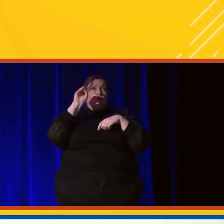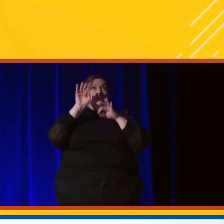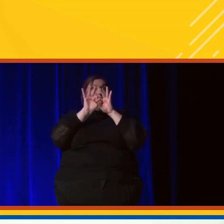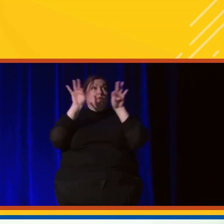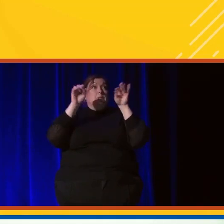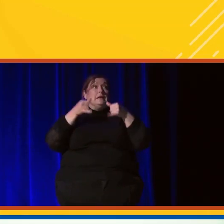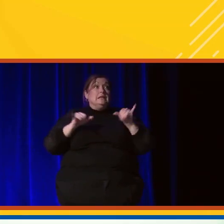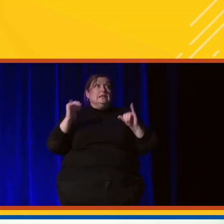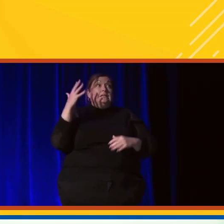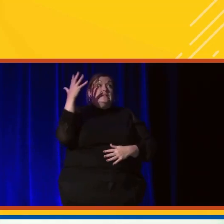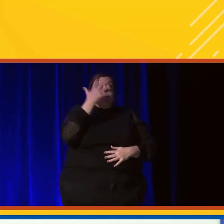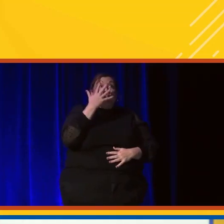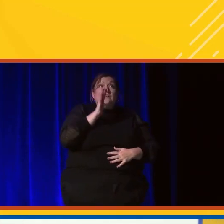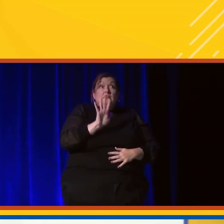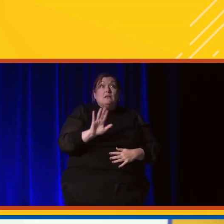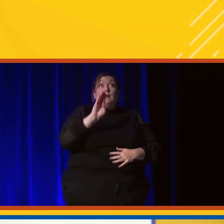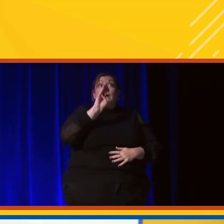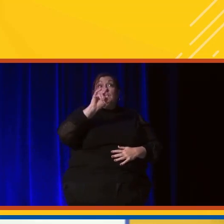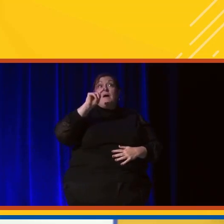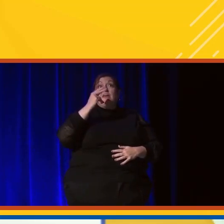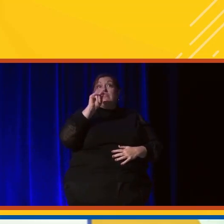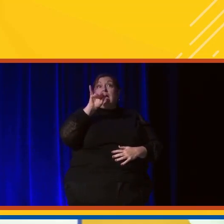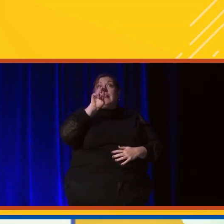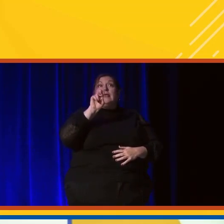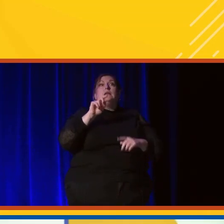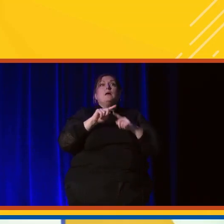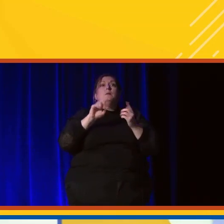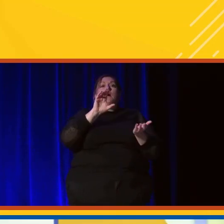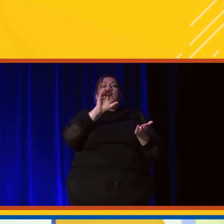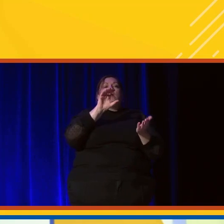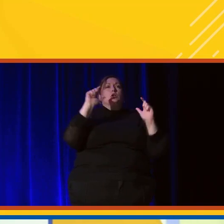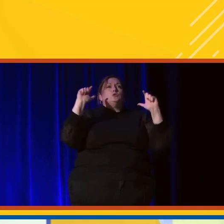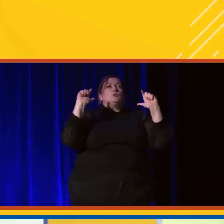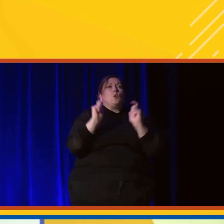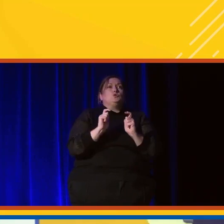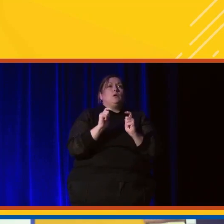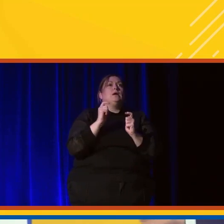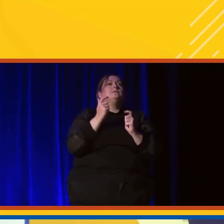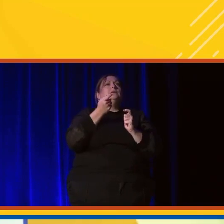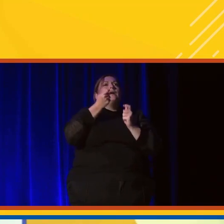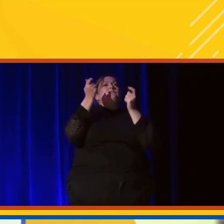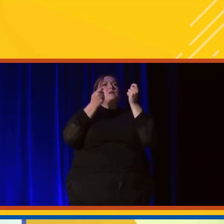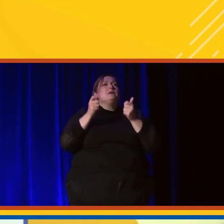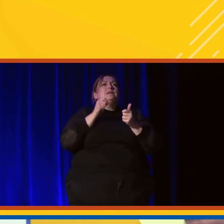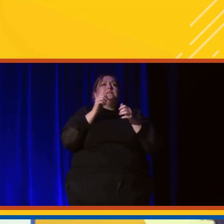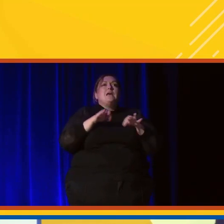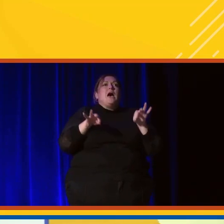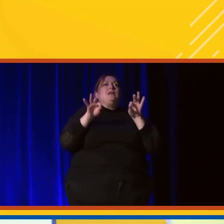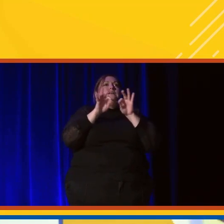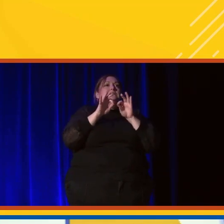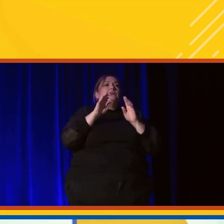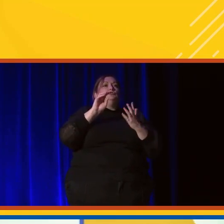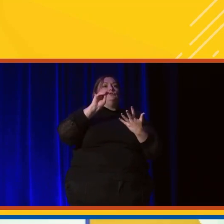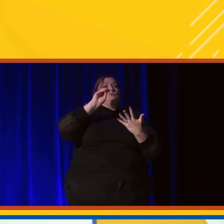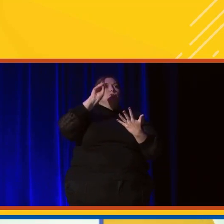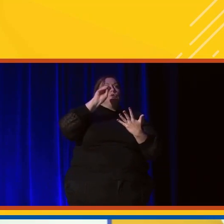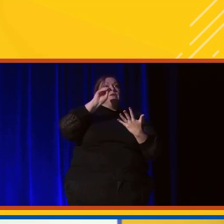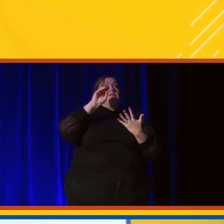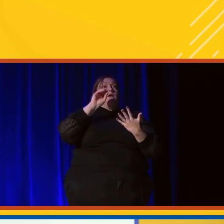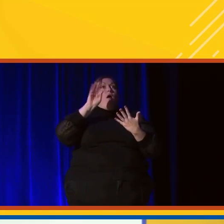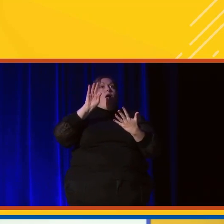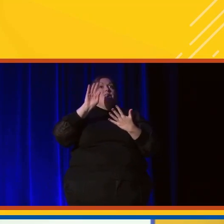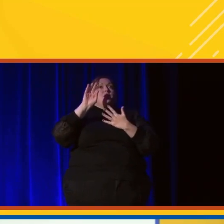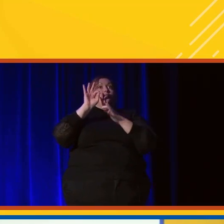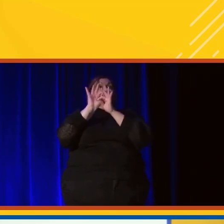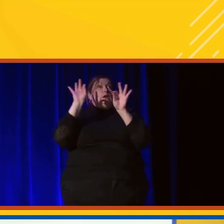still sort of looks vaguely like bithiophene, but it is coarse-grained in that I've eliminated some unessential degrees of freedom.